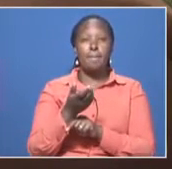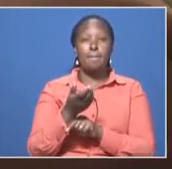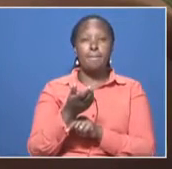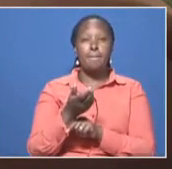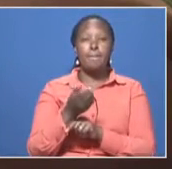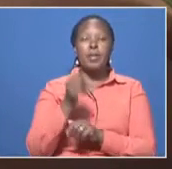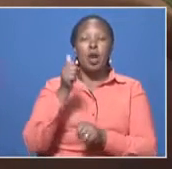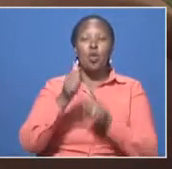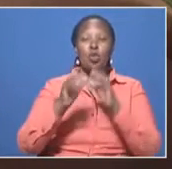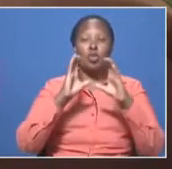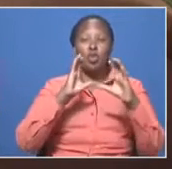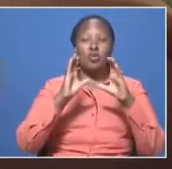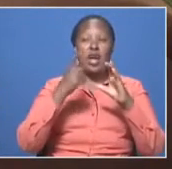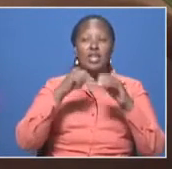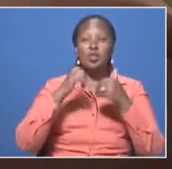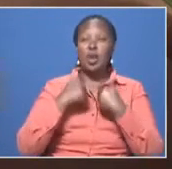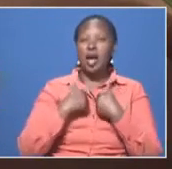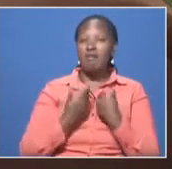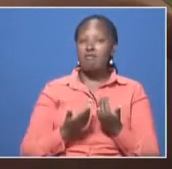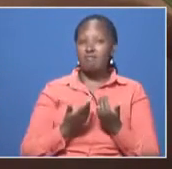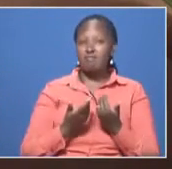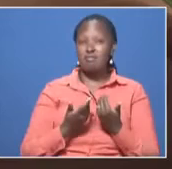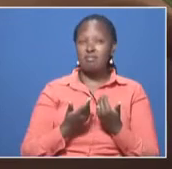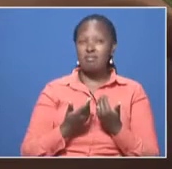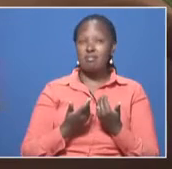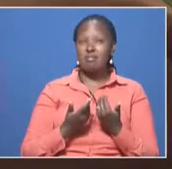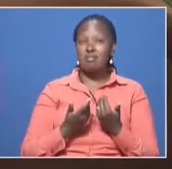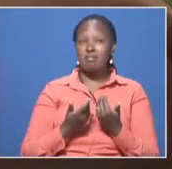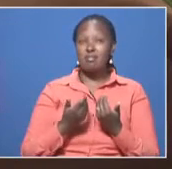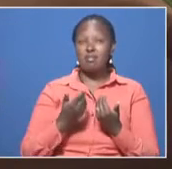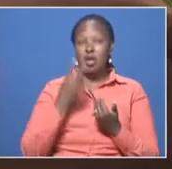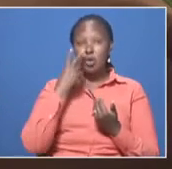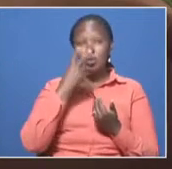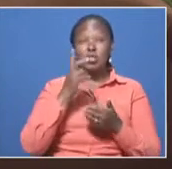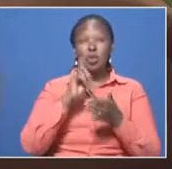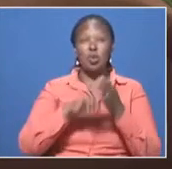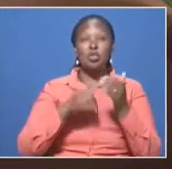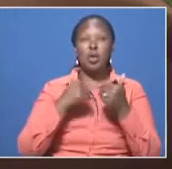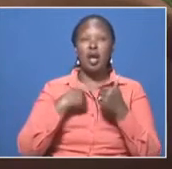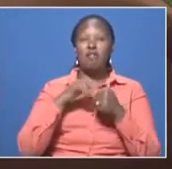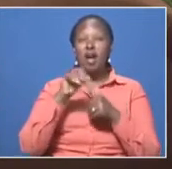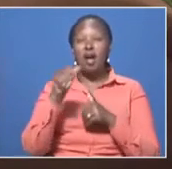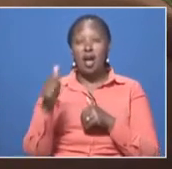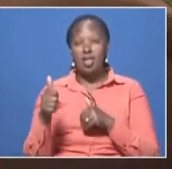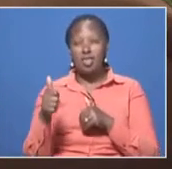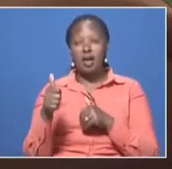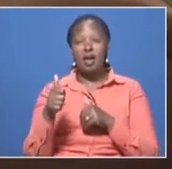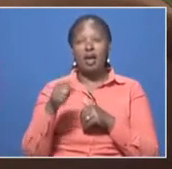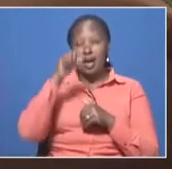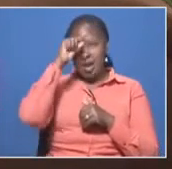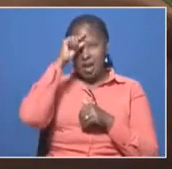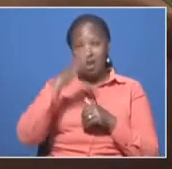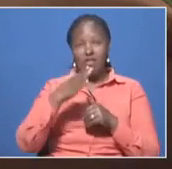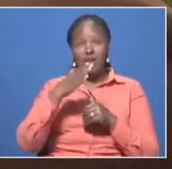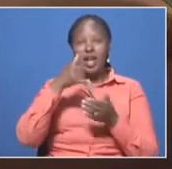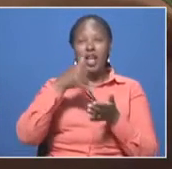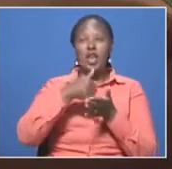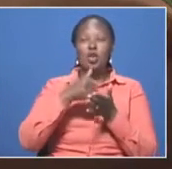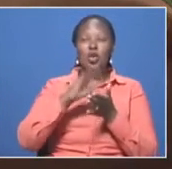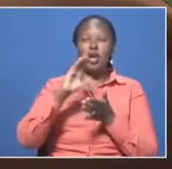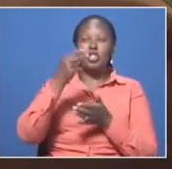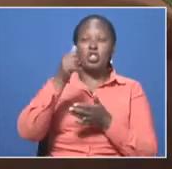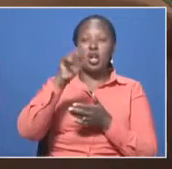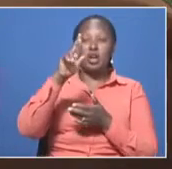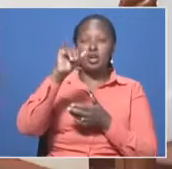which conversation are we going to have? Mm. And you see, we also have other governors. For example, we have Charity